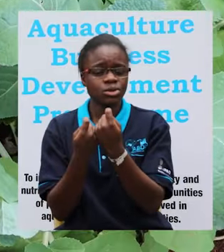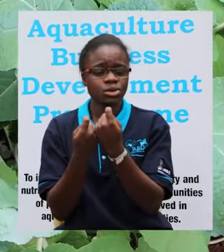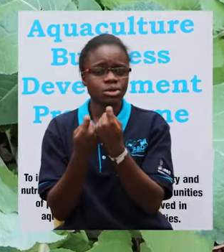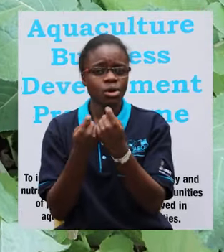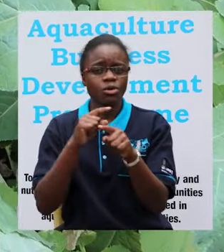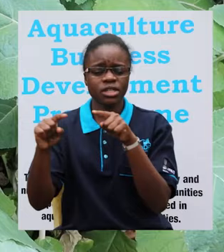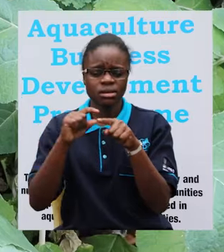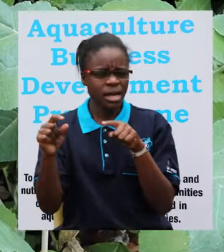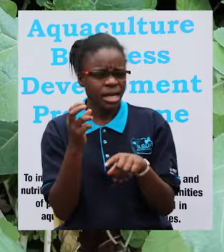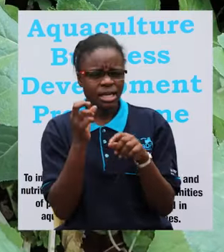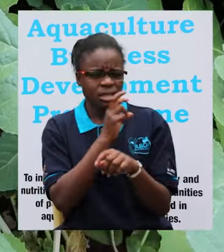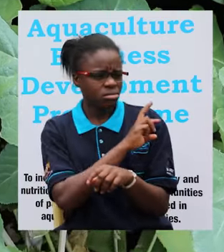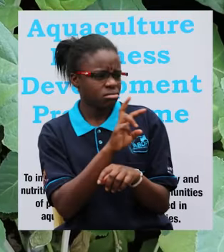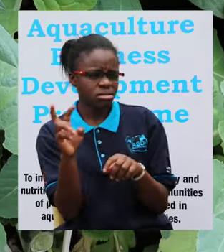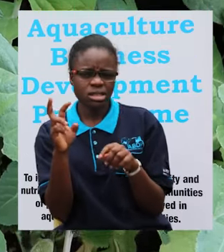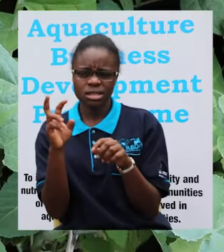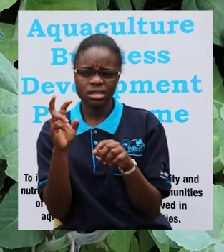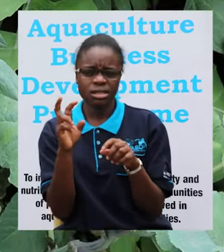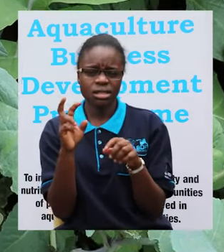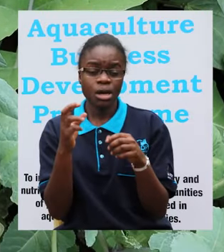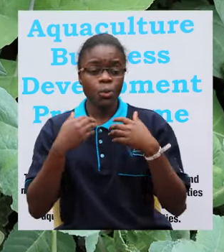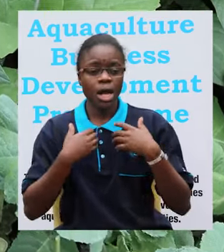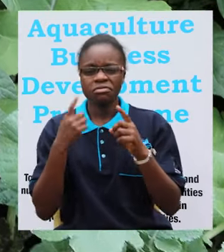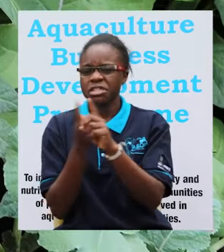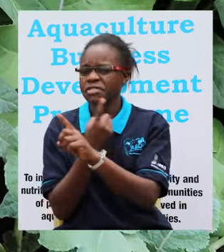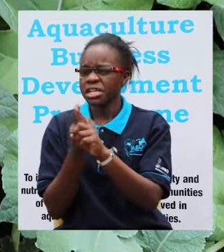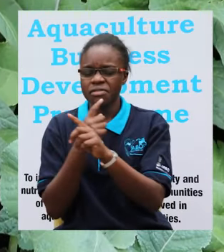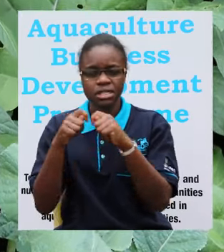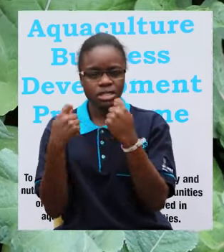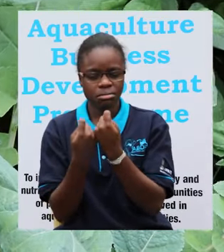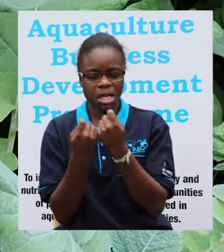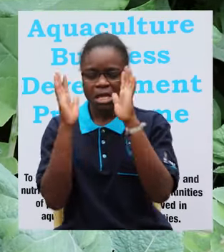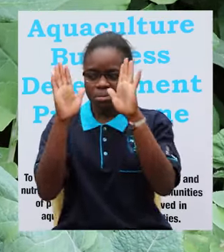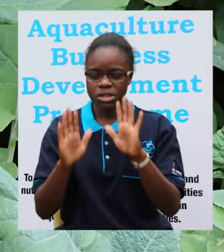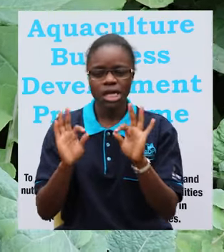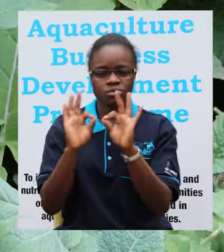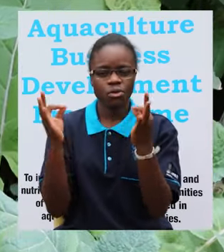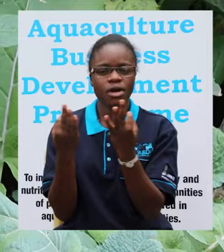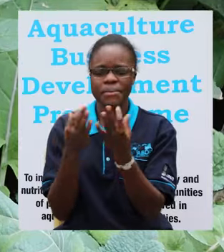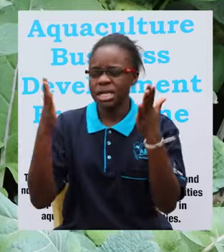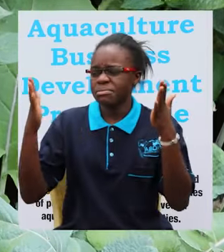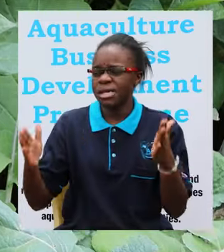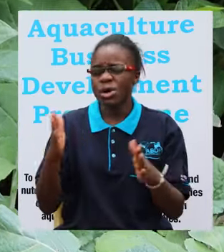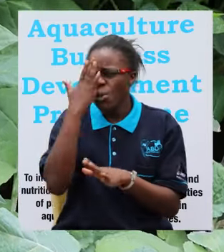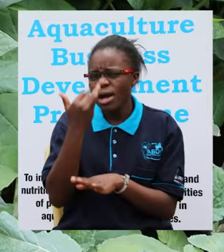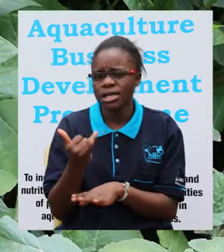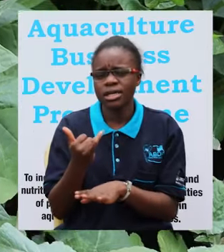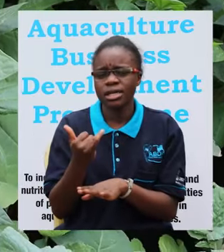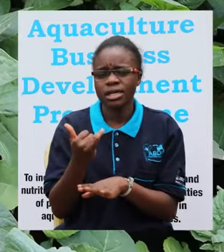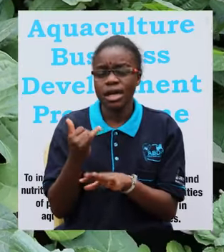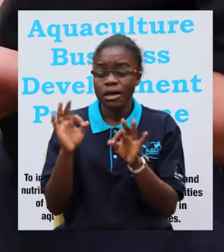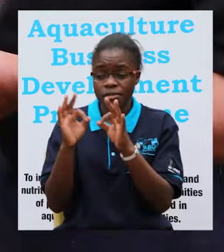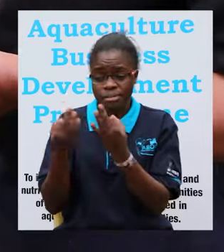5 types of vegetables. This one is good for the family because the family has different preferences